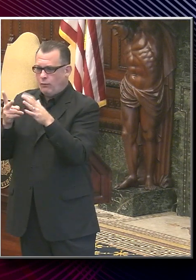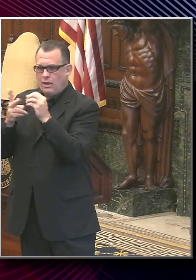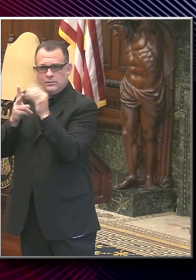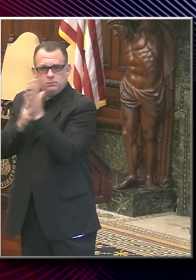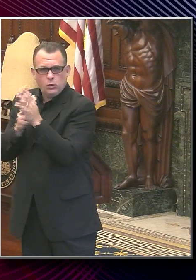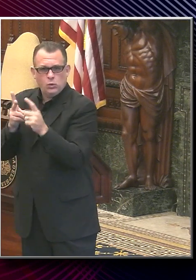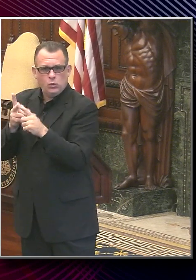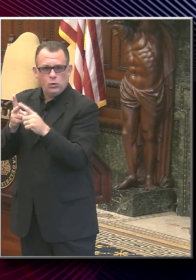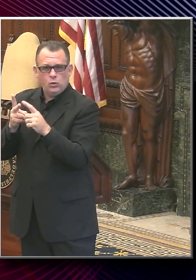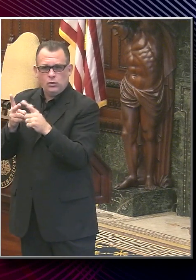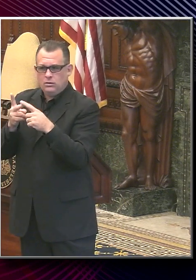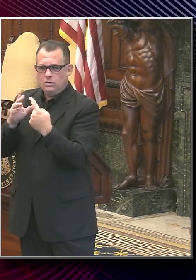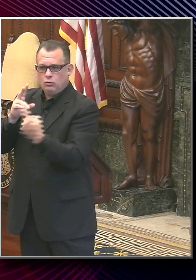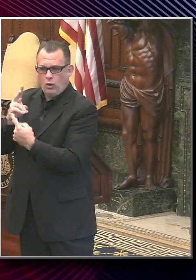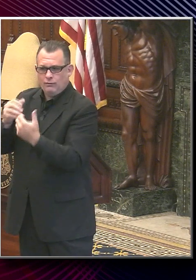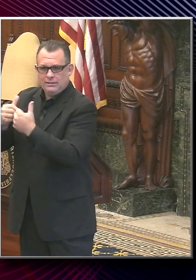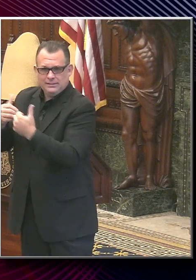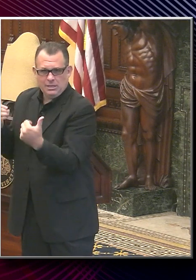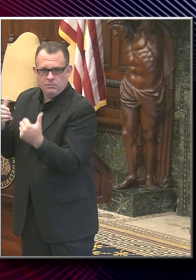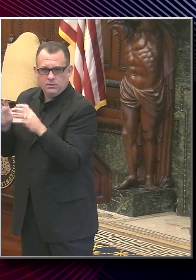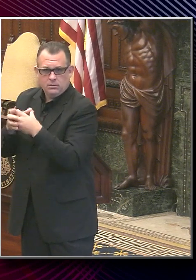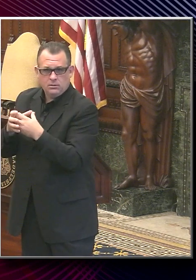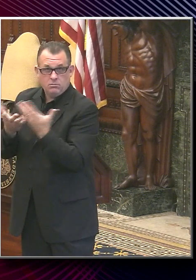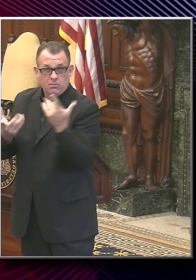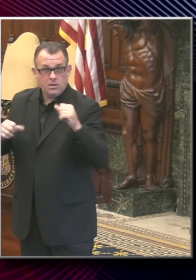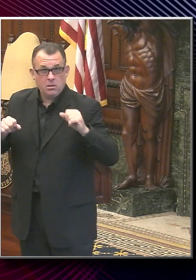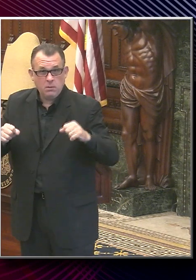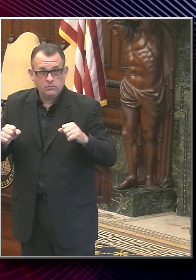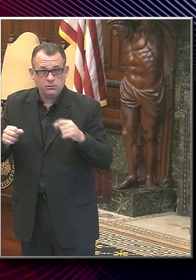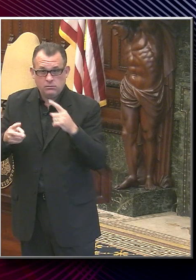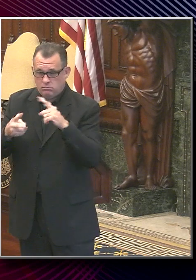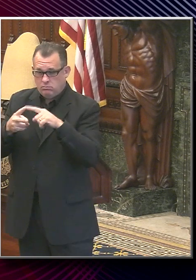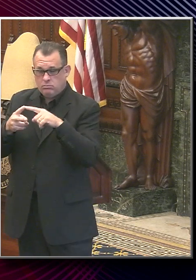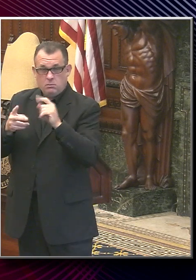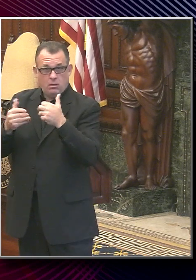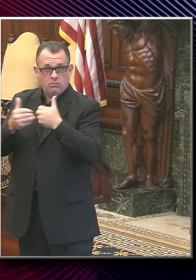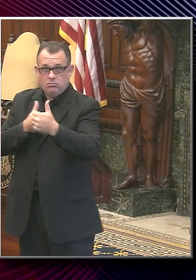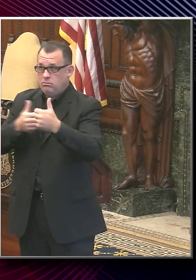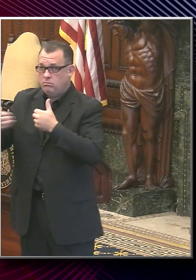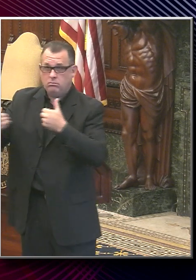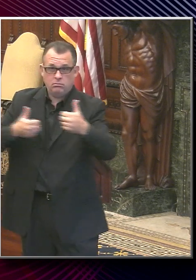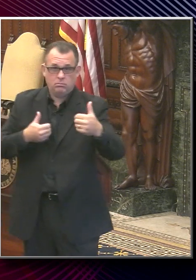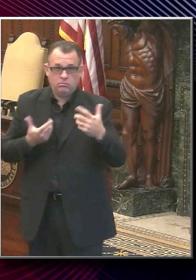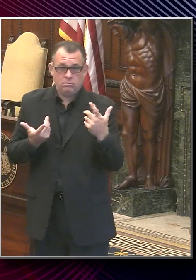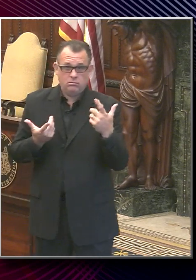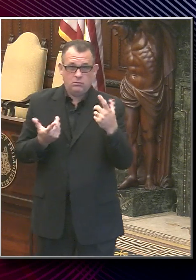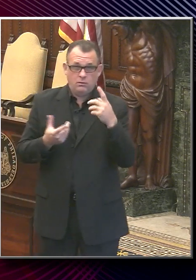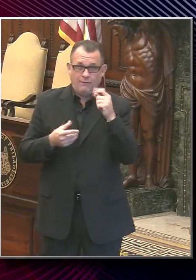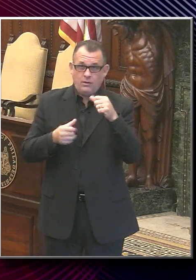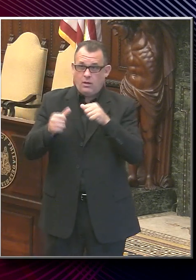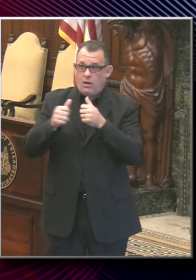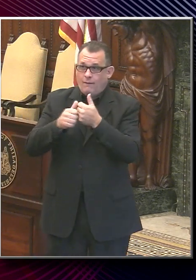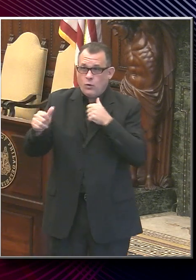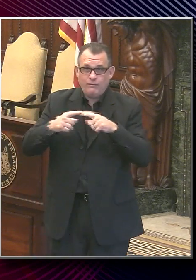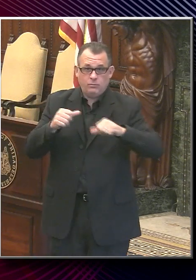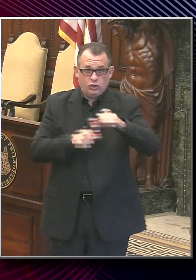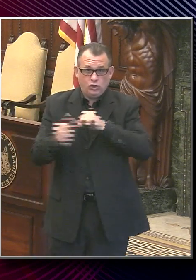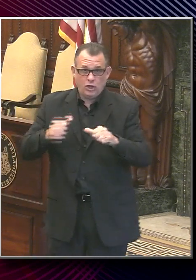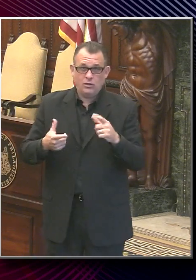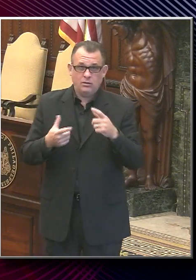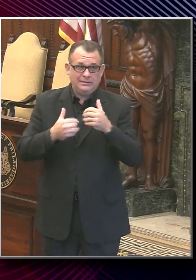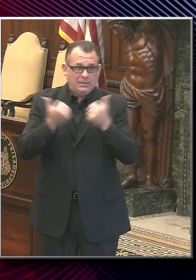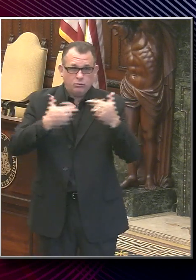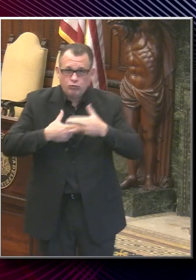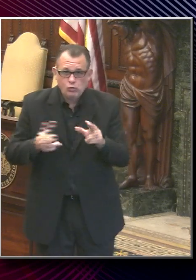quarantine, if at all possible, we want them to stay away from their household members too. So stay in separate part of the house, separate room, separate